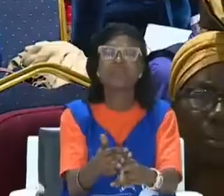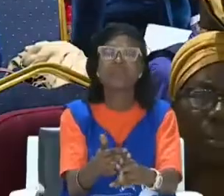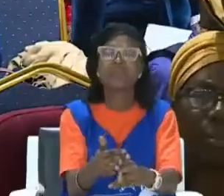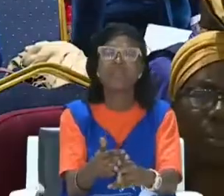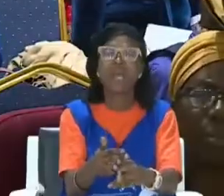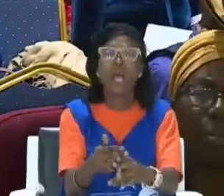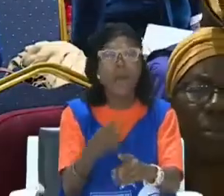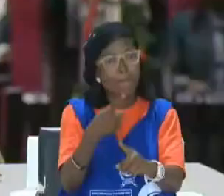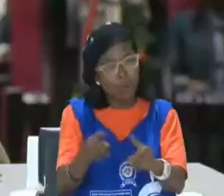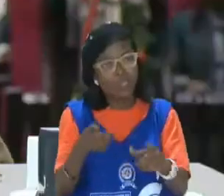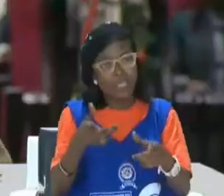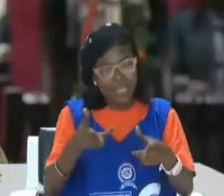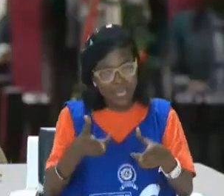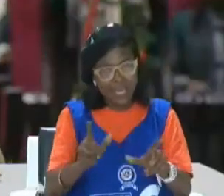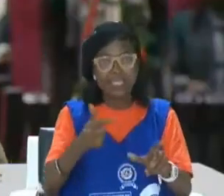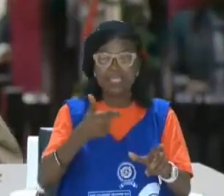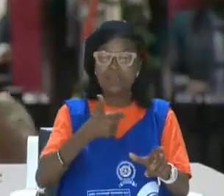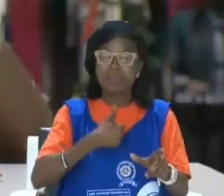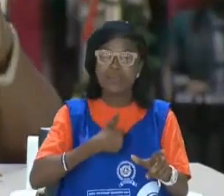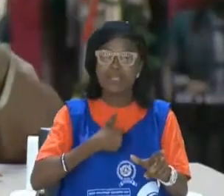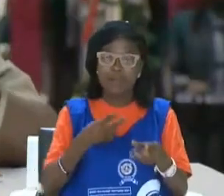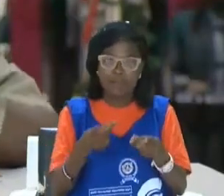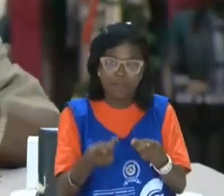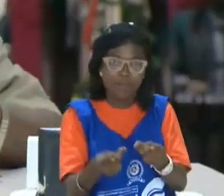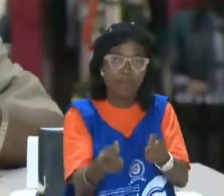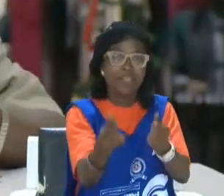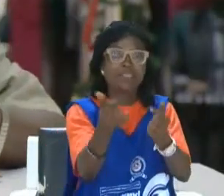But let me very quickly